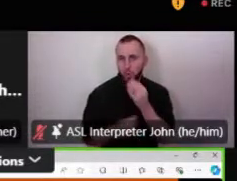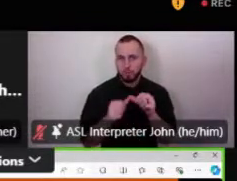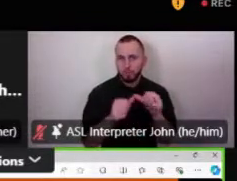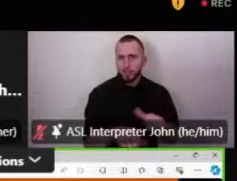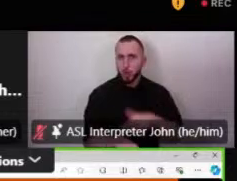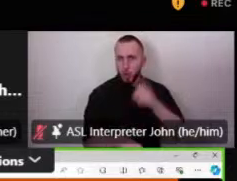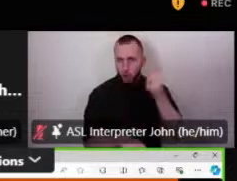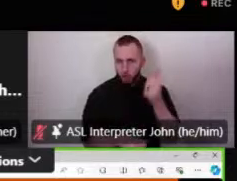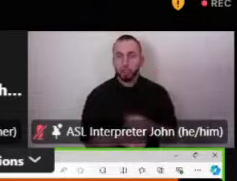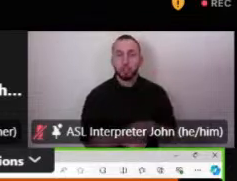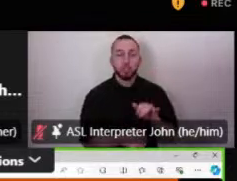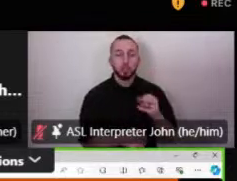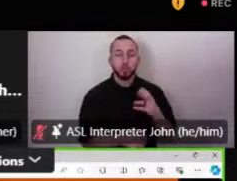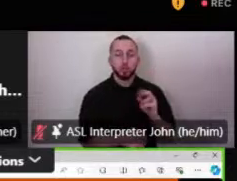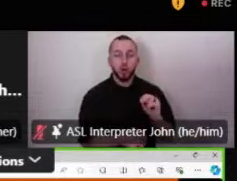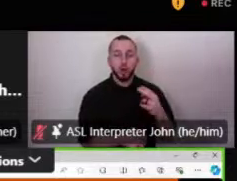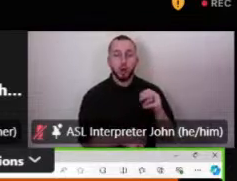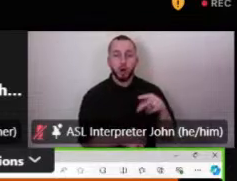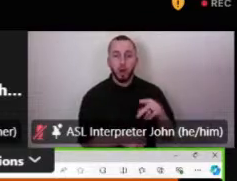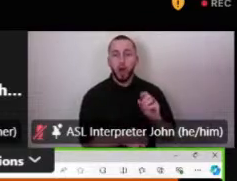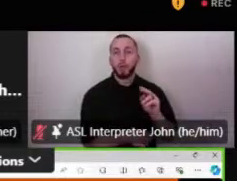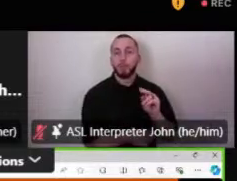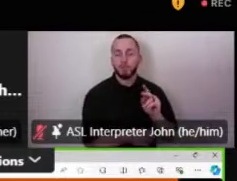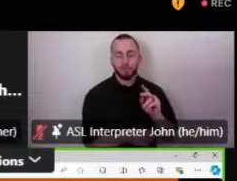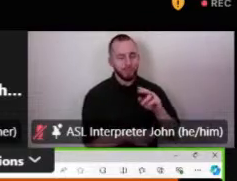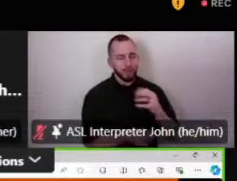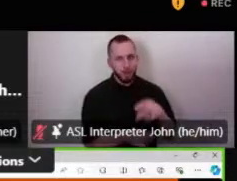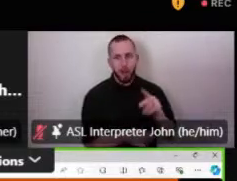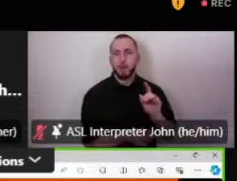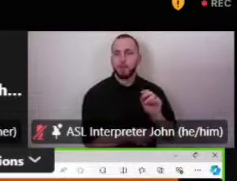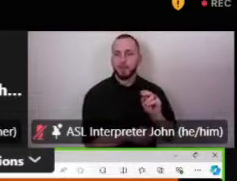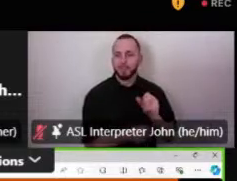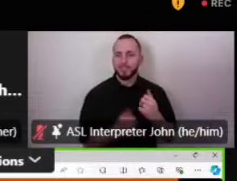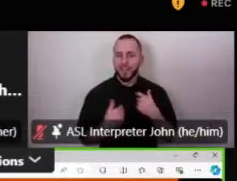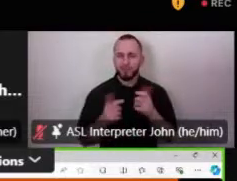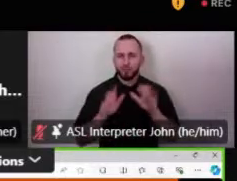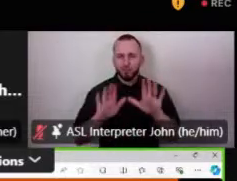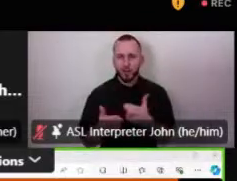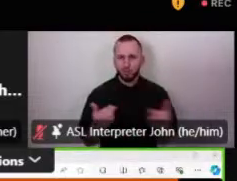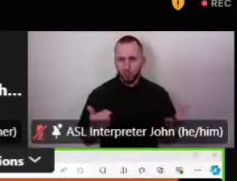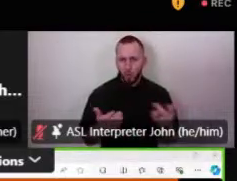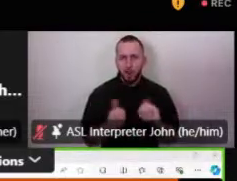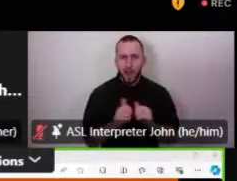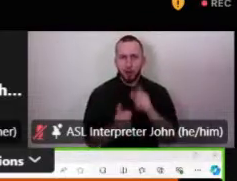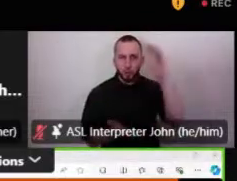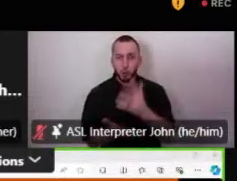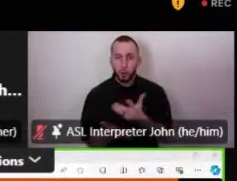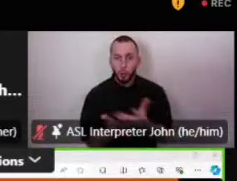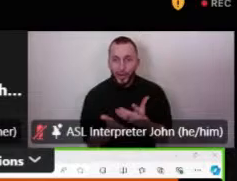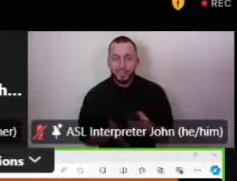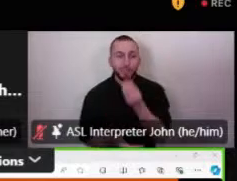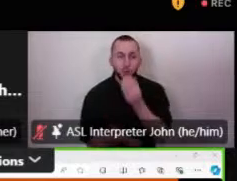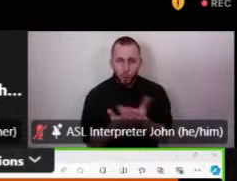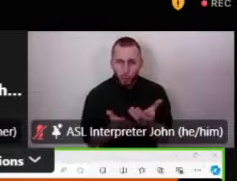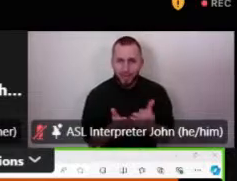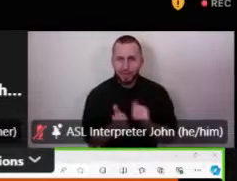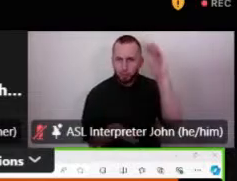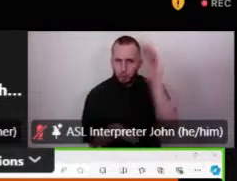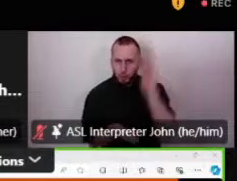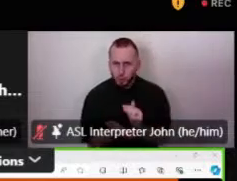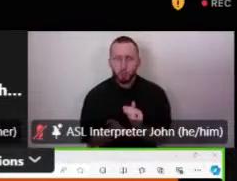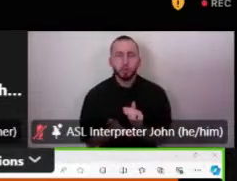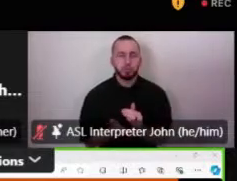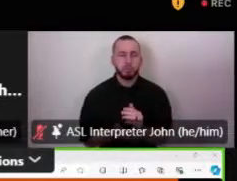Hopkins has really amazing resources on how to reduce your waste and better understand food waste. So thinking both about how to stretch